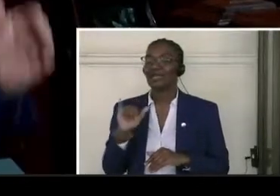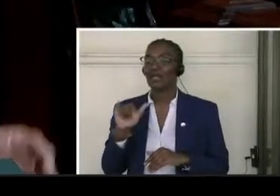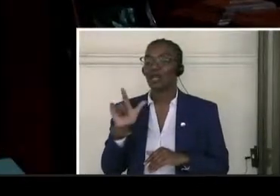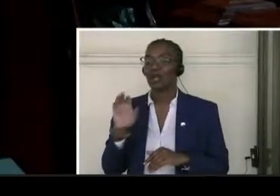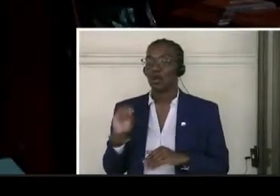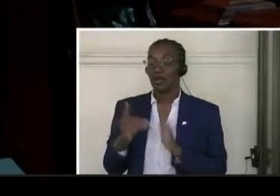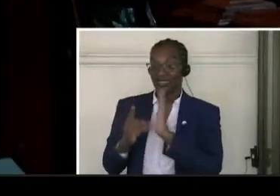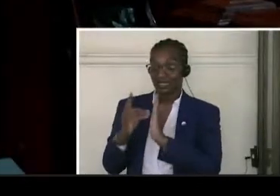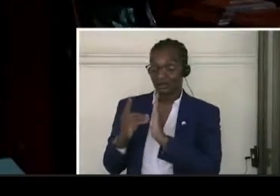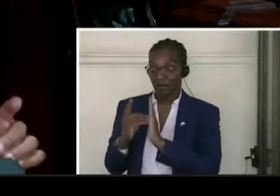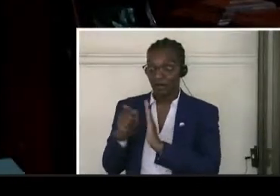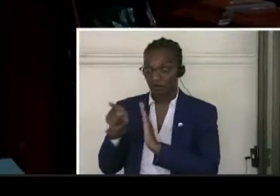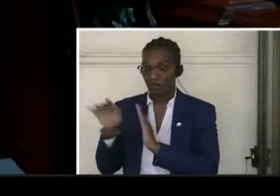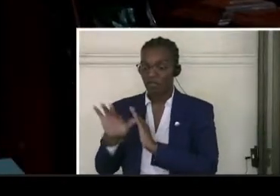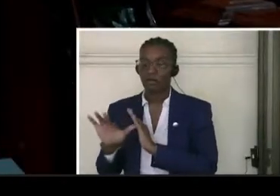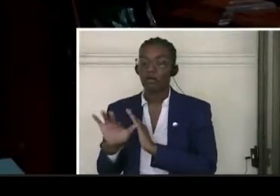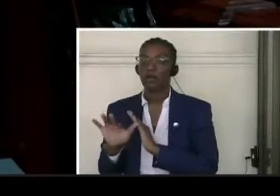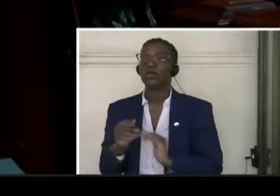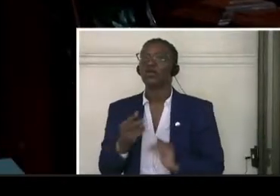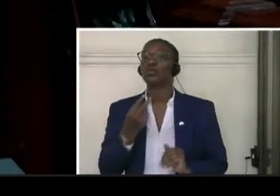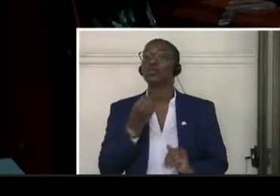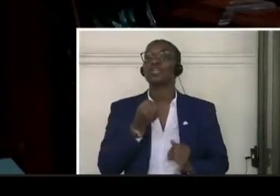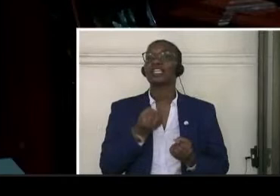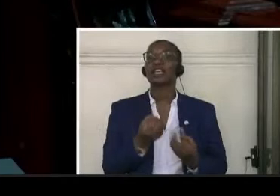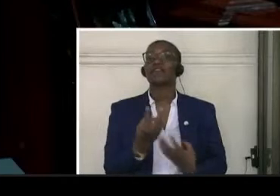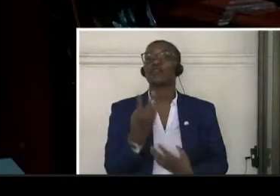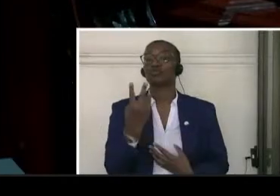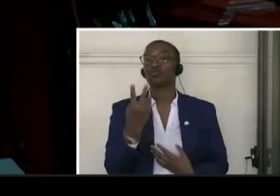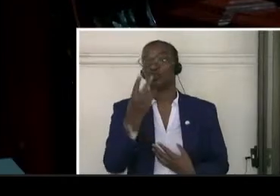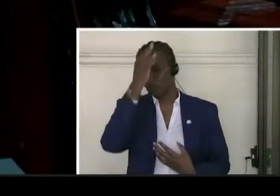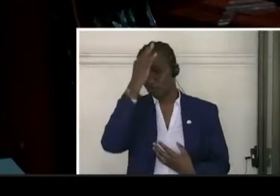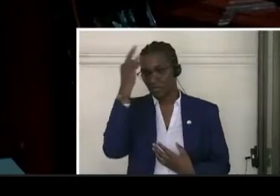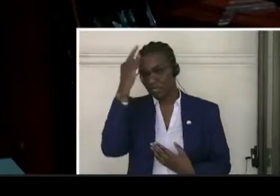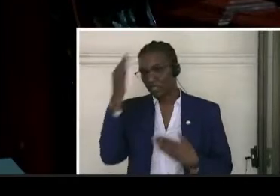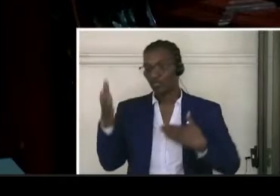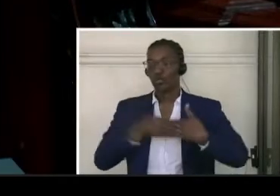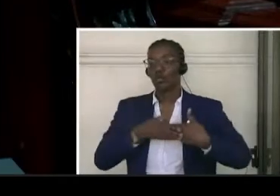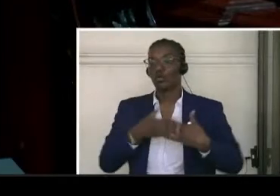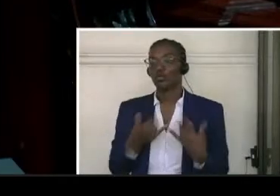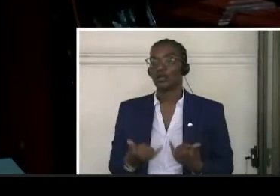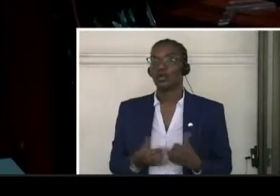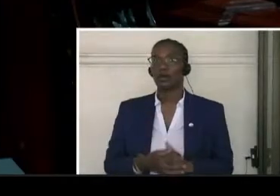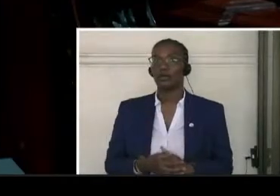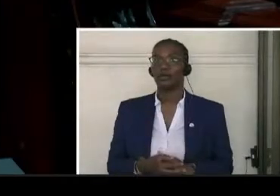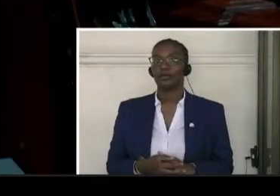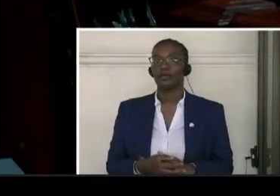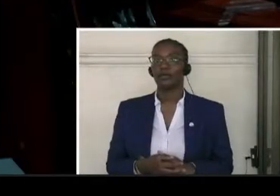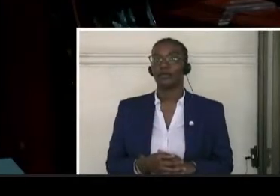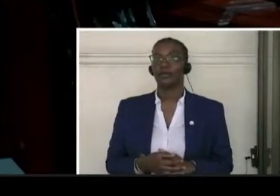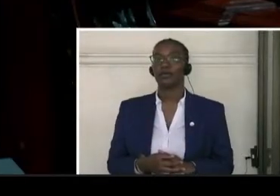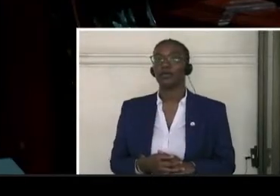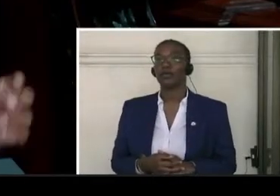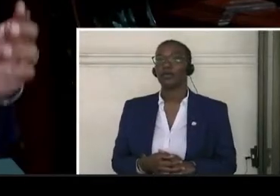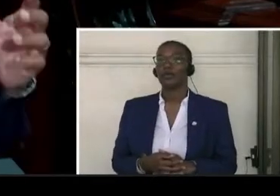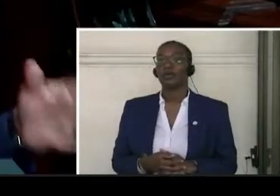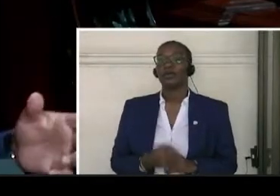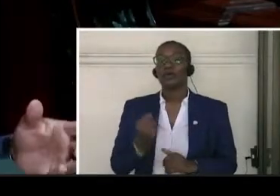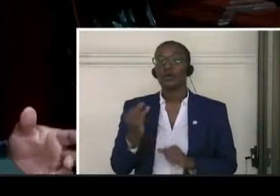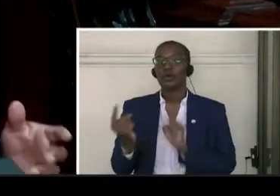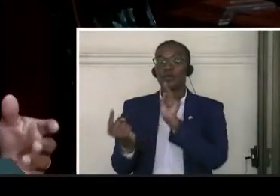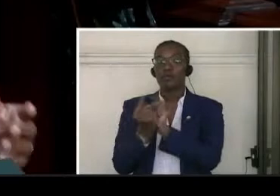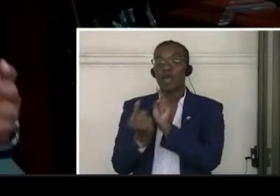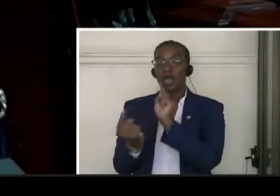ngabe bayidevelopa leza indaba. Uzongipha nje 2 minutes, Chair, in closing, please. You know, we